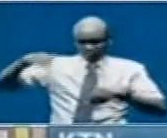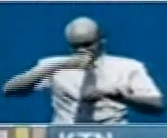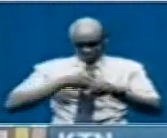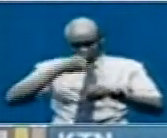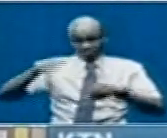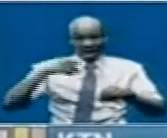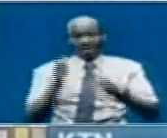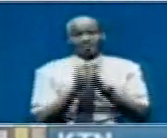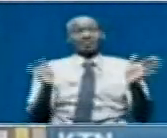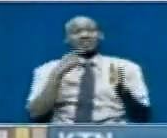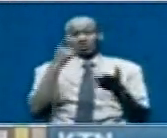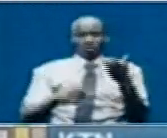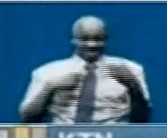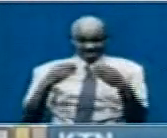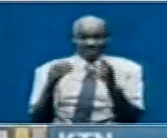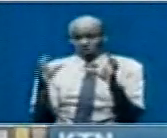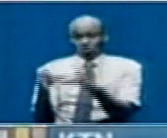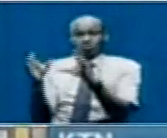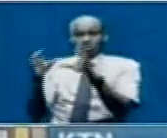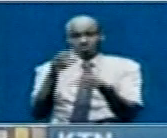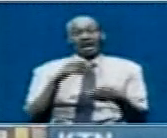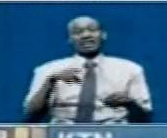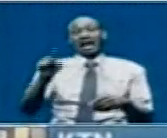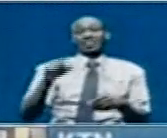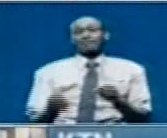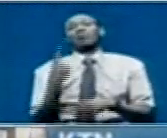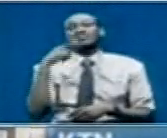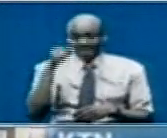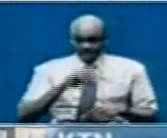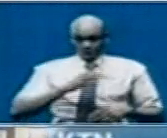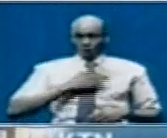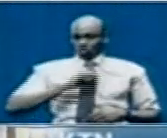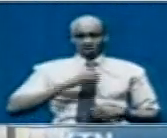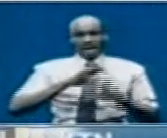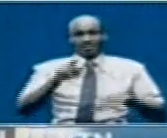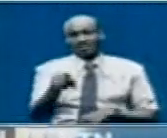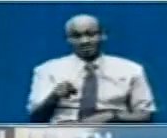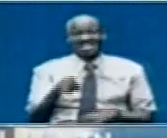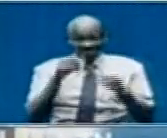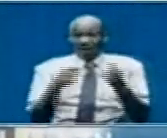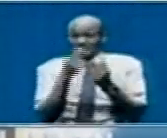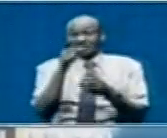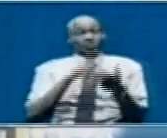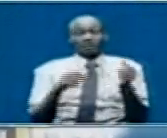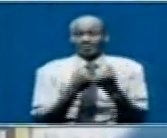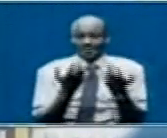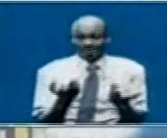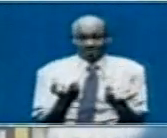of the public, only for some parties to spring up and claim ownership. What then should happen in such scenarios? Equity